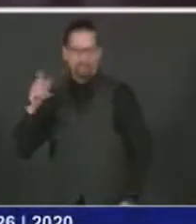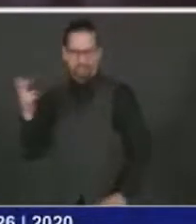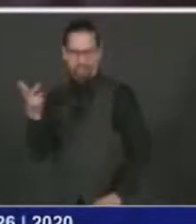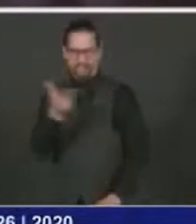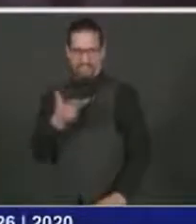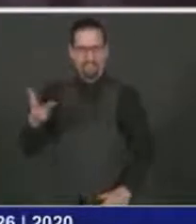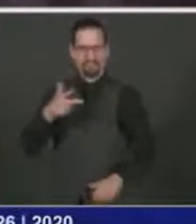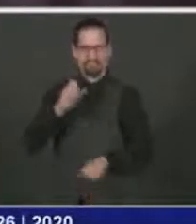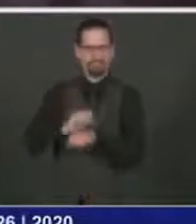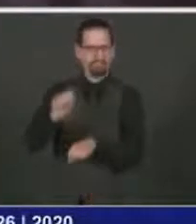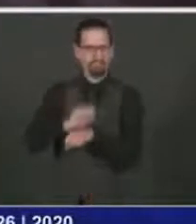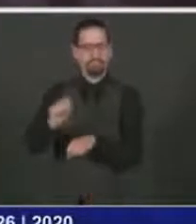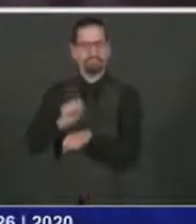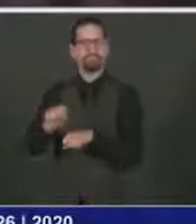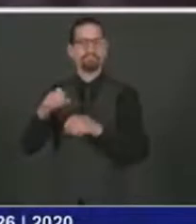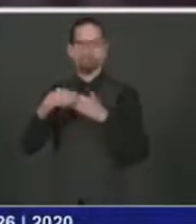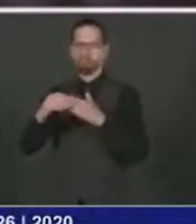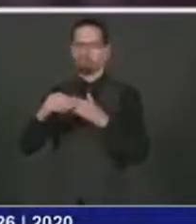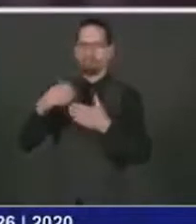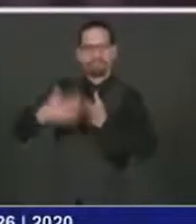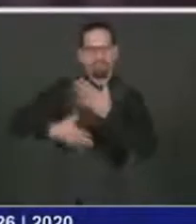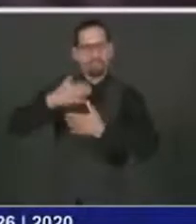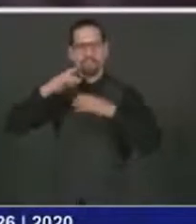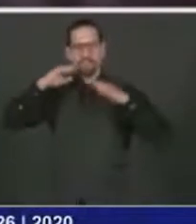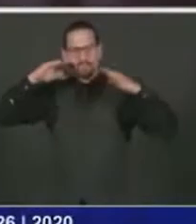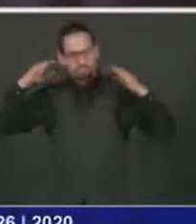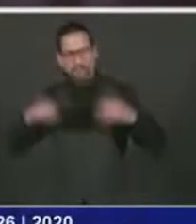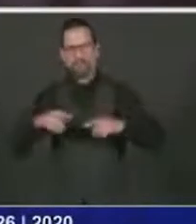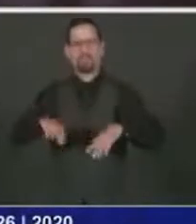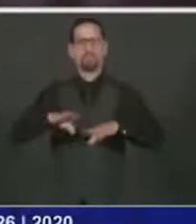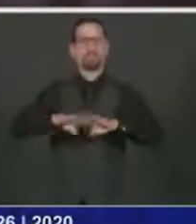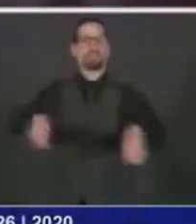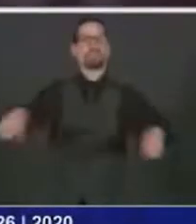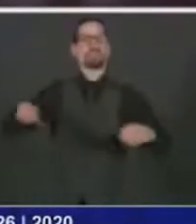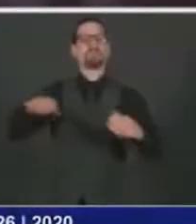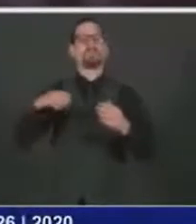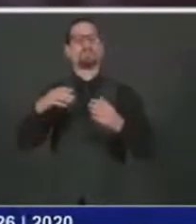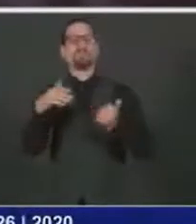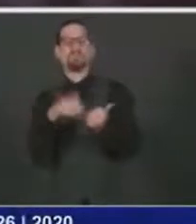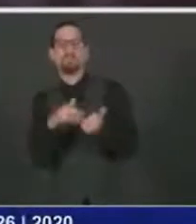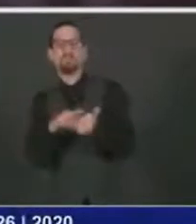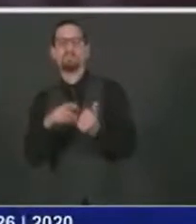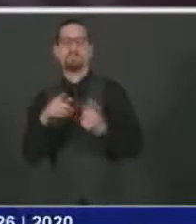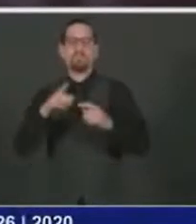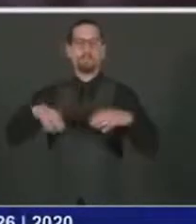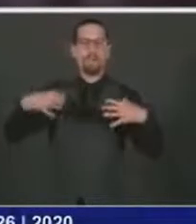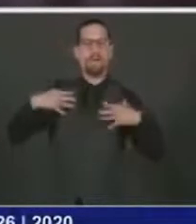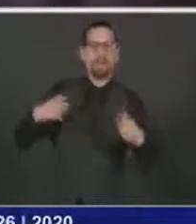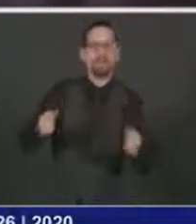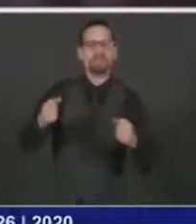mostly focused on the issue of how we address the alarming and precipitous drop in